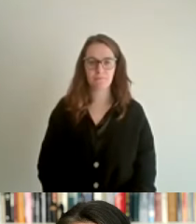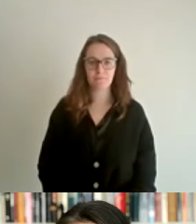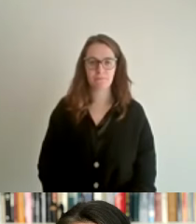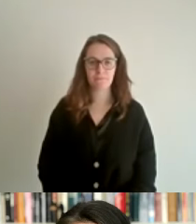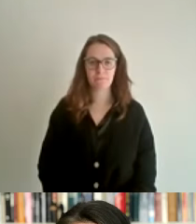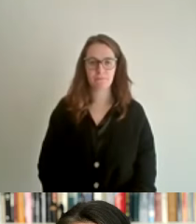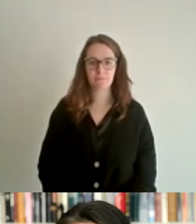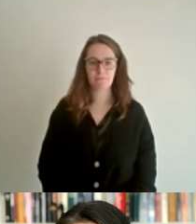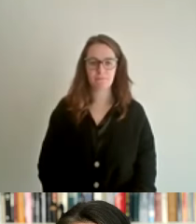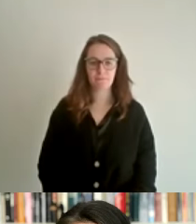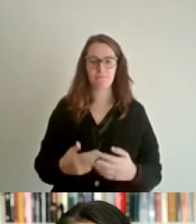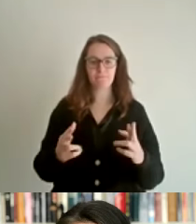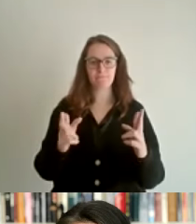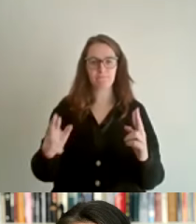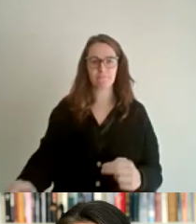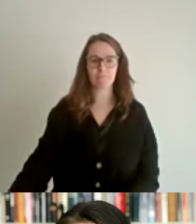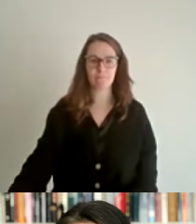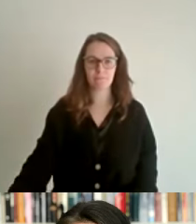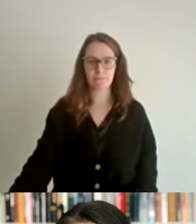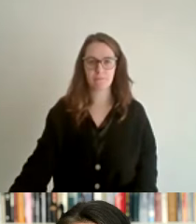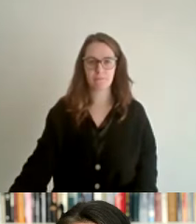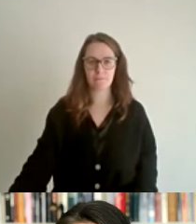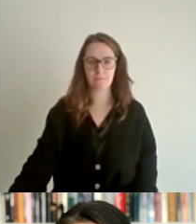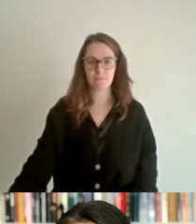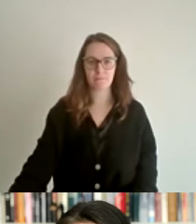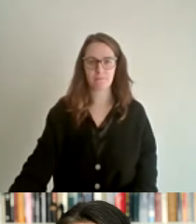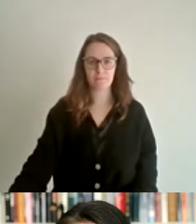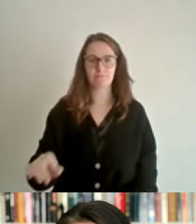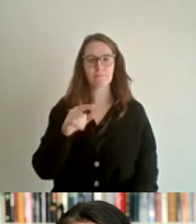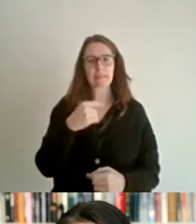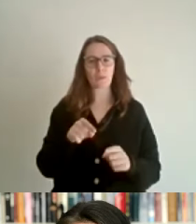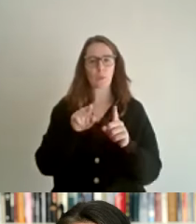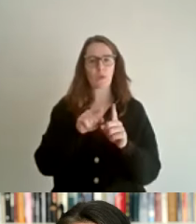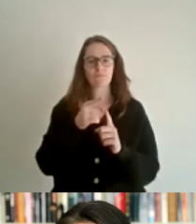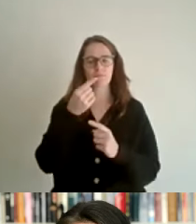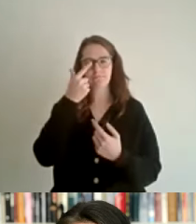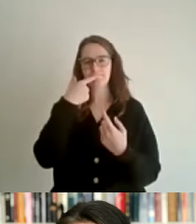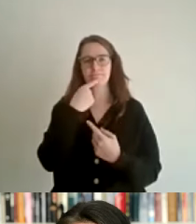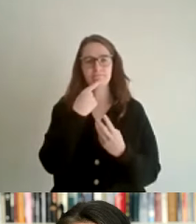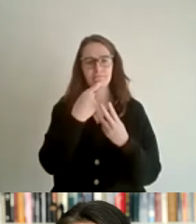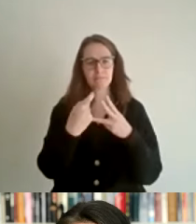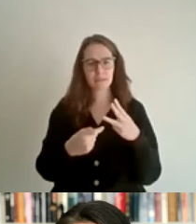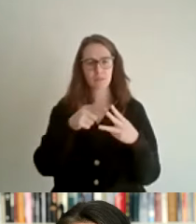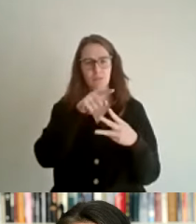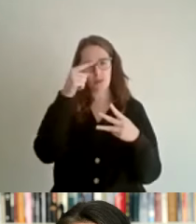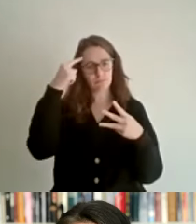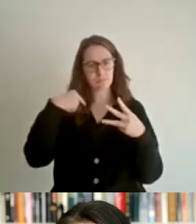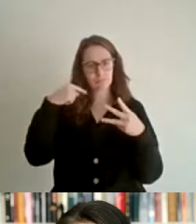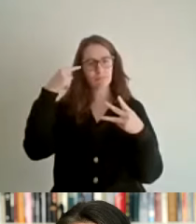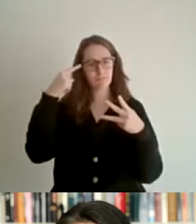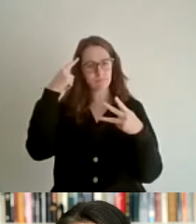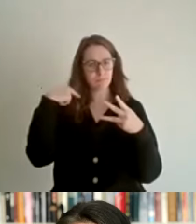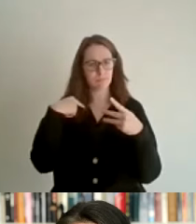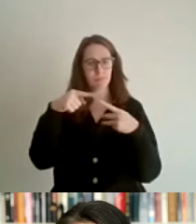By now you should see a poll with the question, are you aware of any underrepresented groups in your surroundings? On